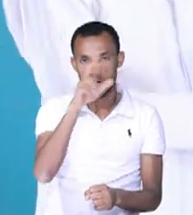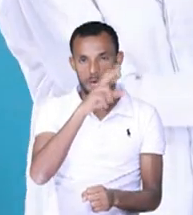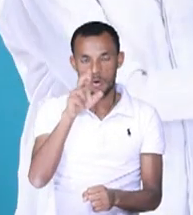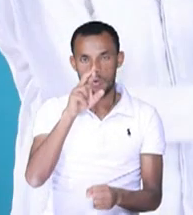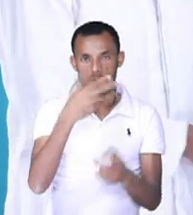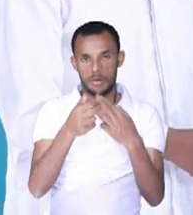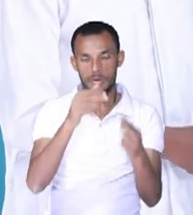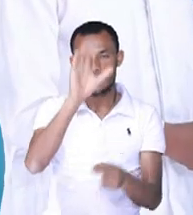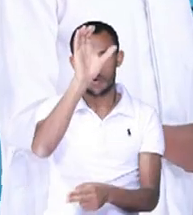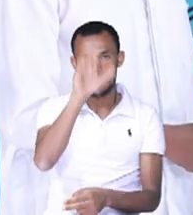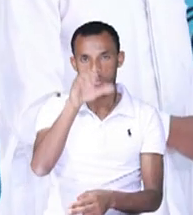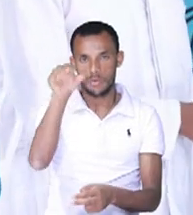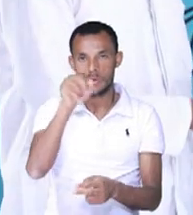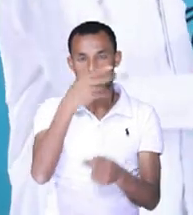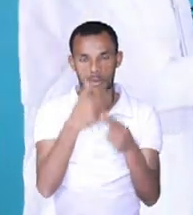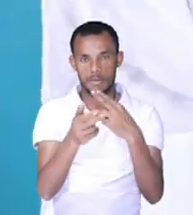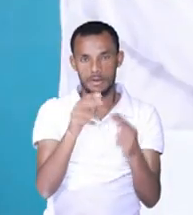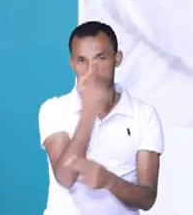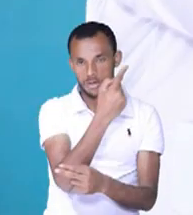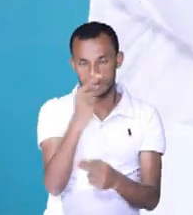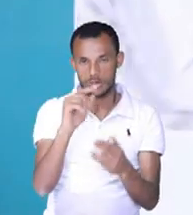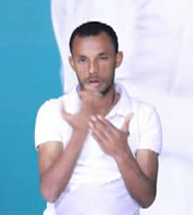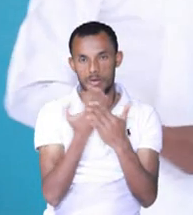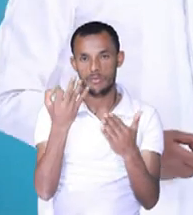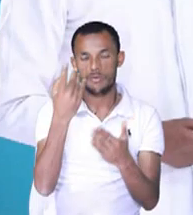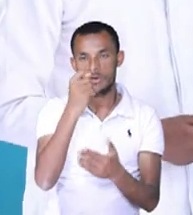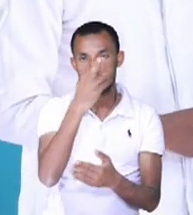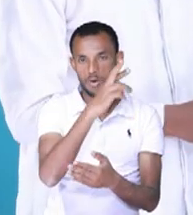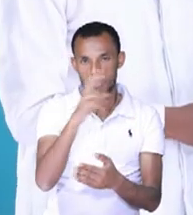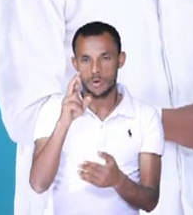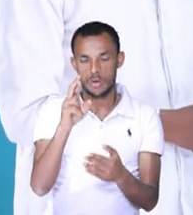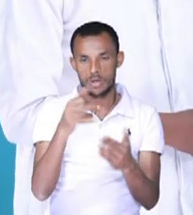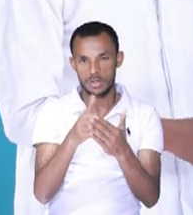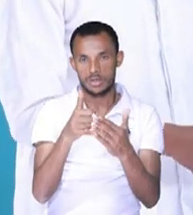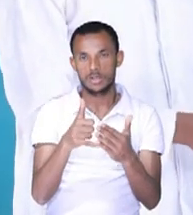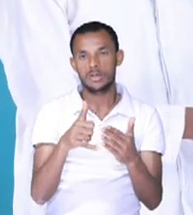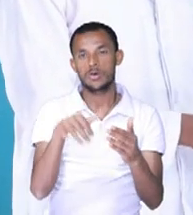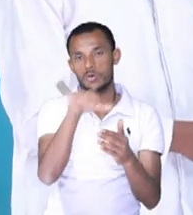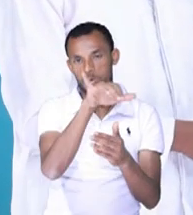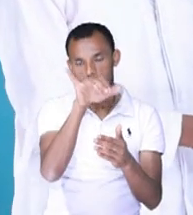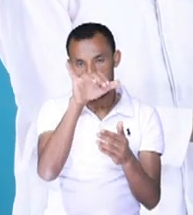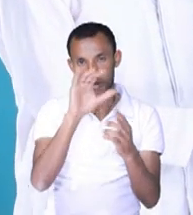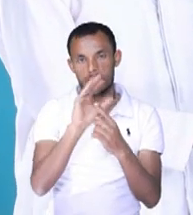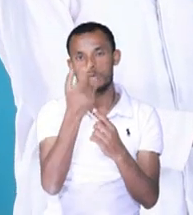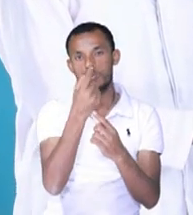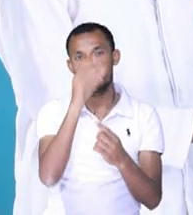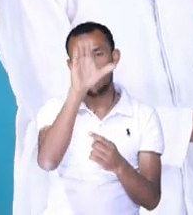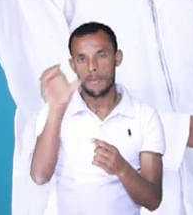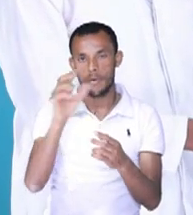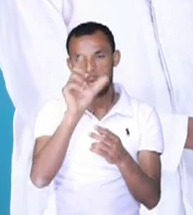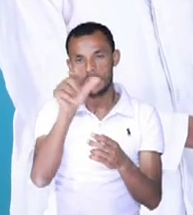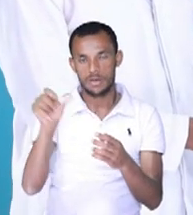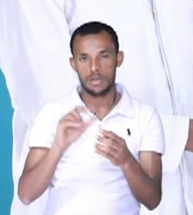column, you are multiplying each element of the row with each corresponding element of the column matrix. Then you are adding